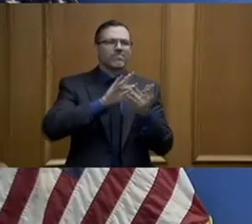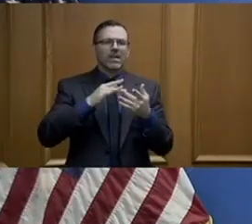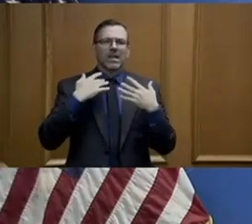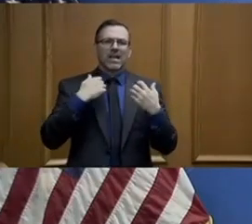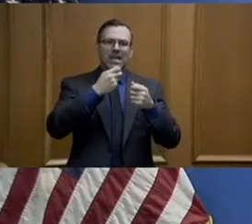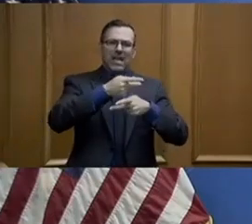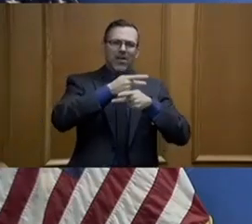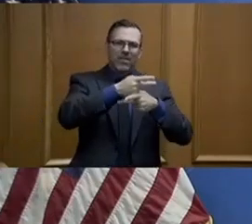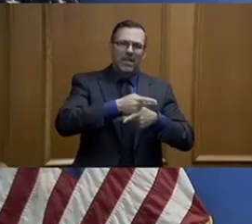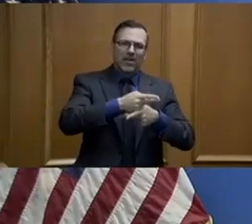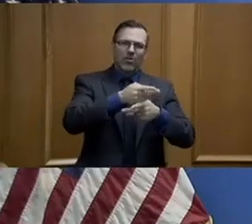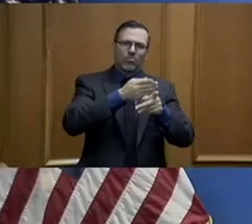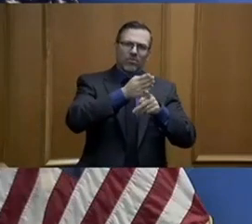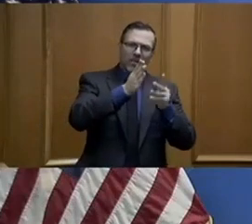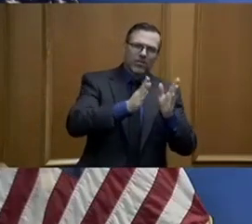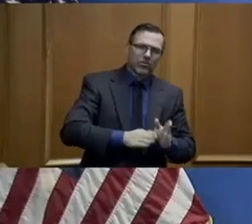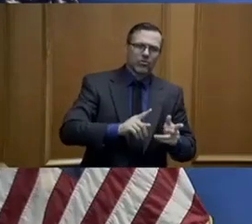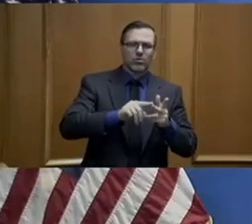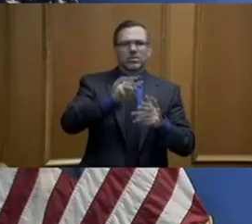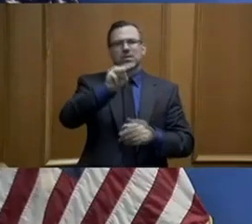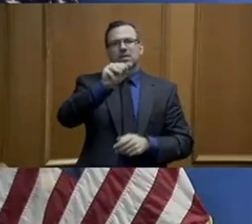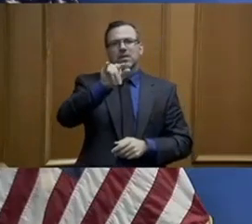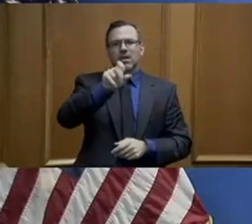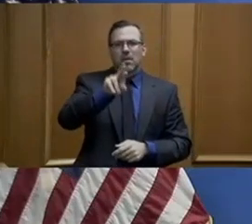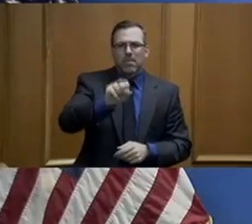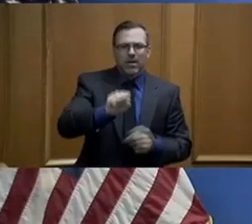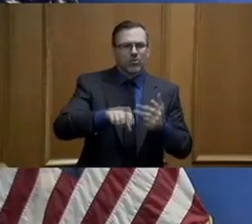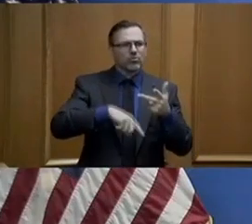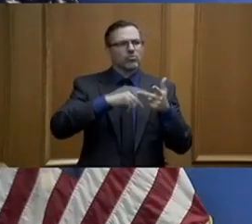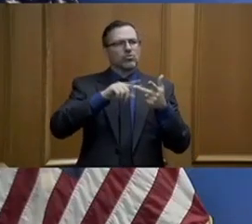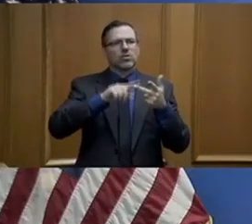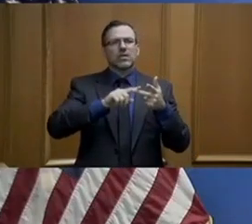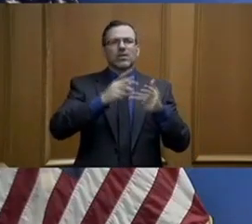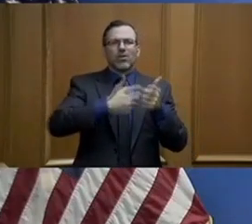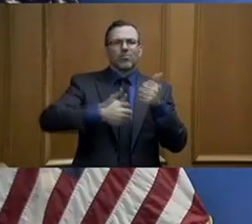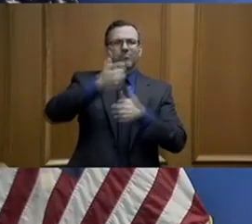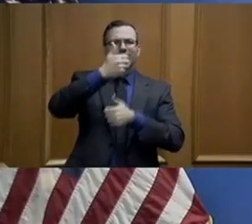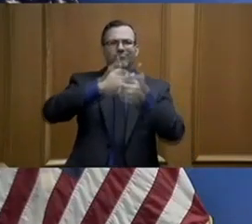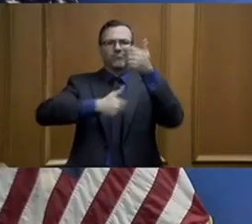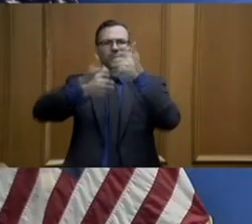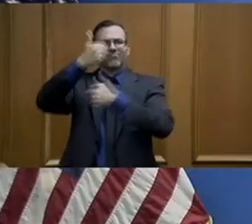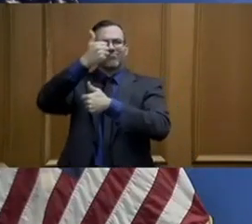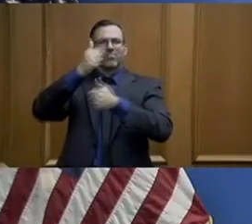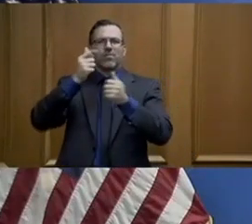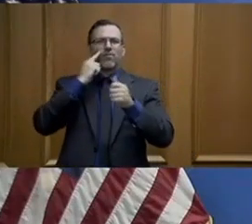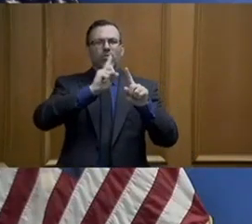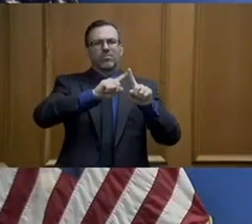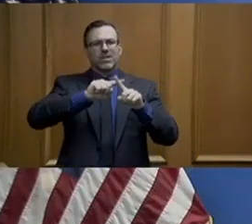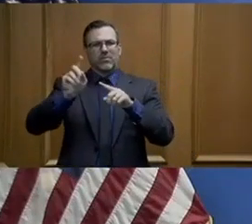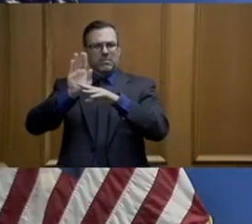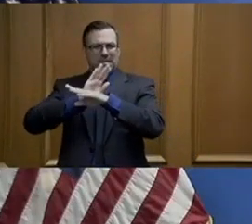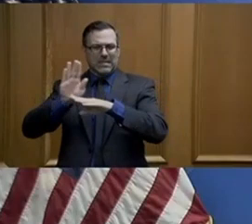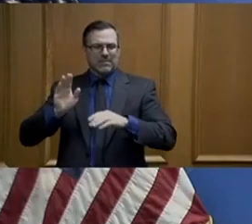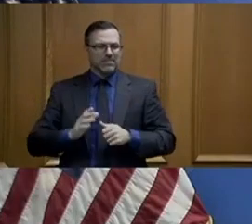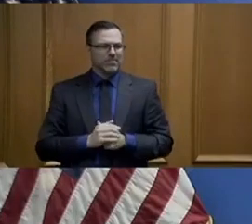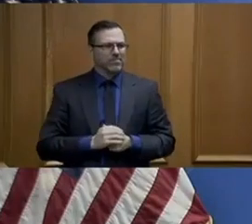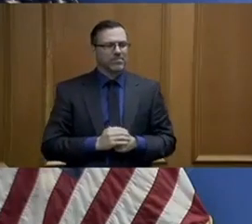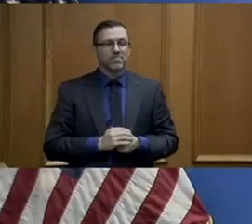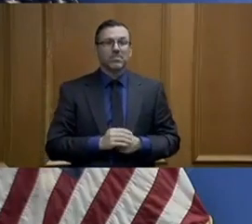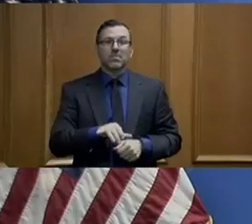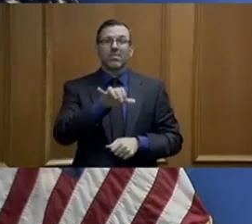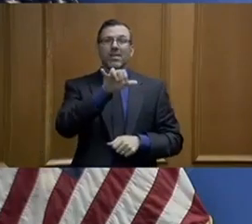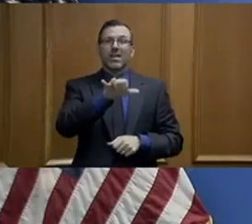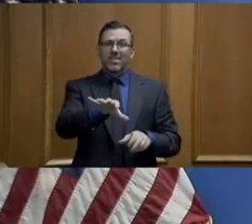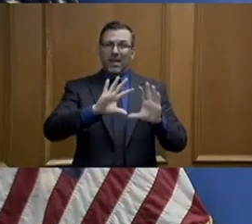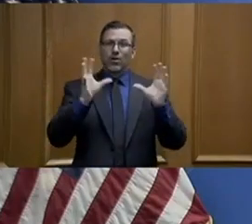and representatives of impacted industries. By formalizing an economic recovery specific group, this will ensure